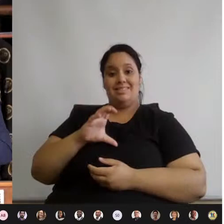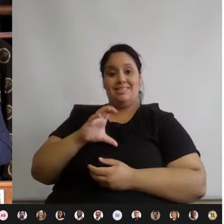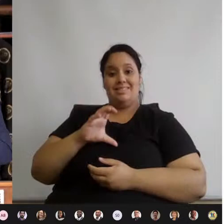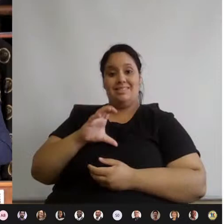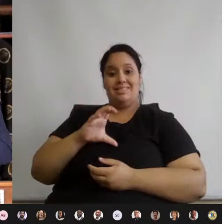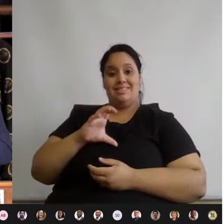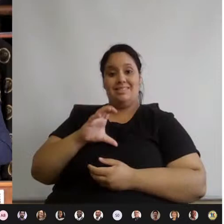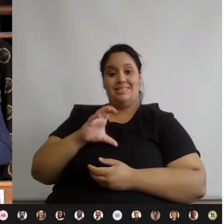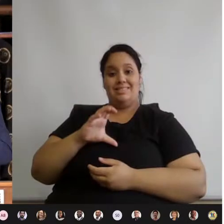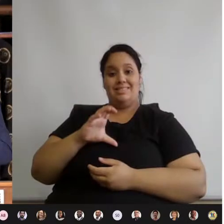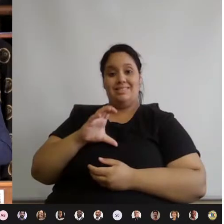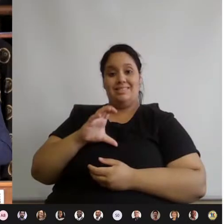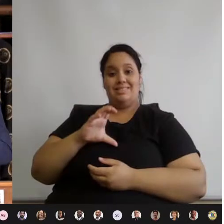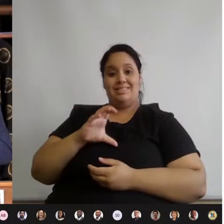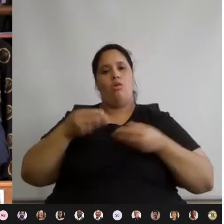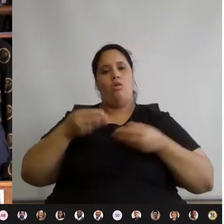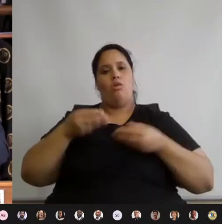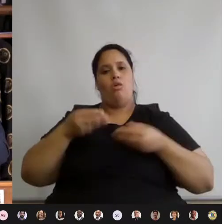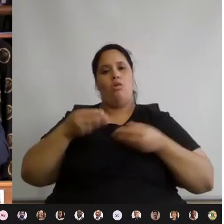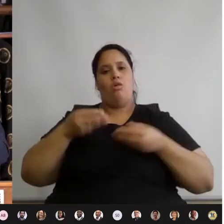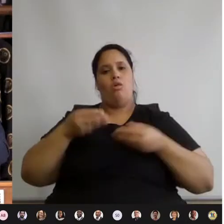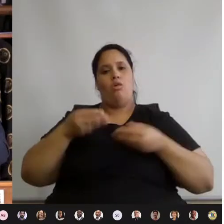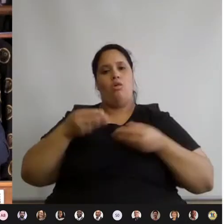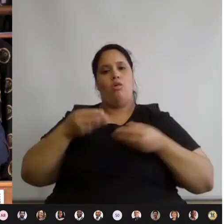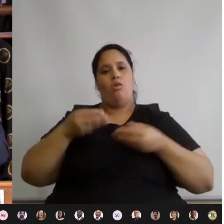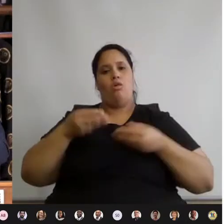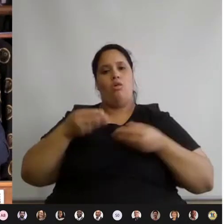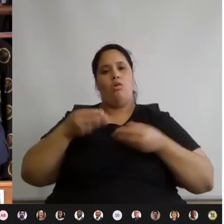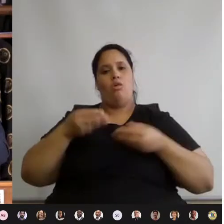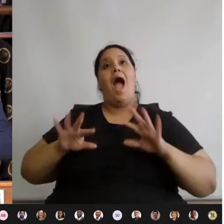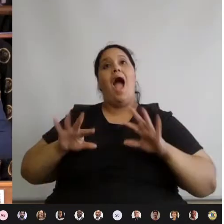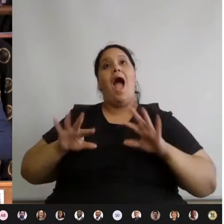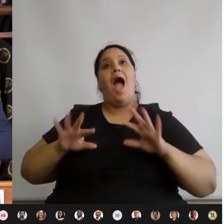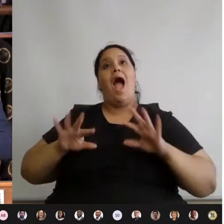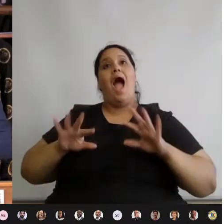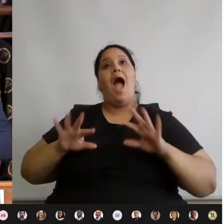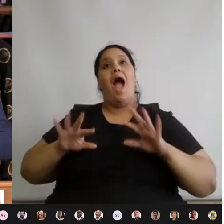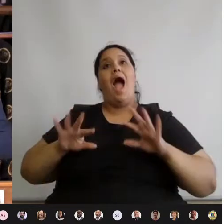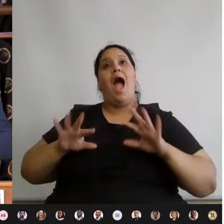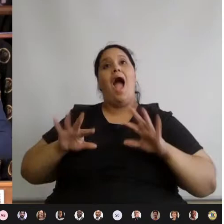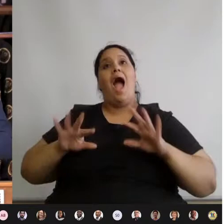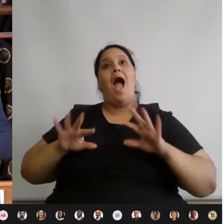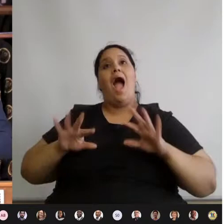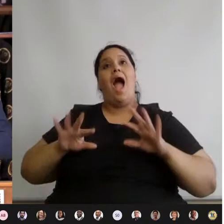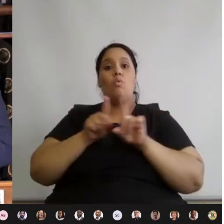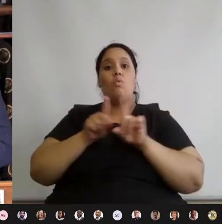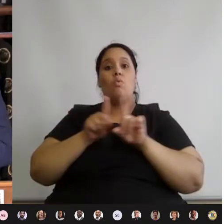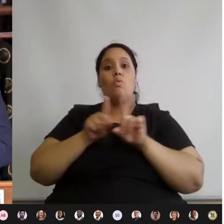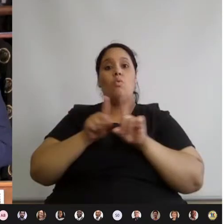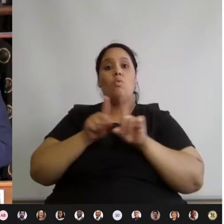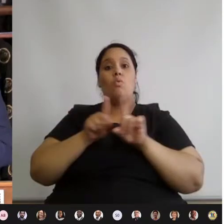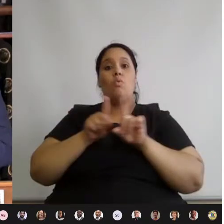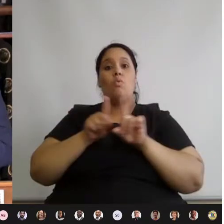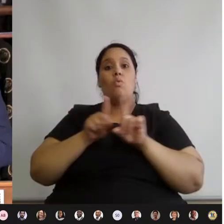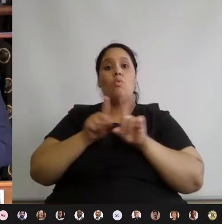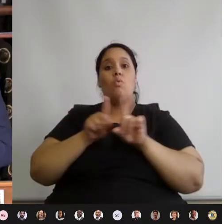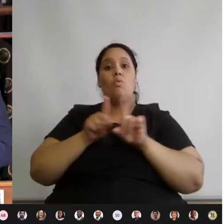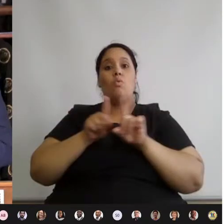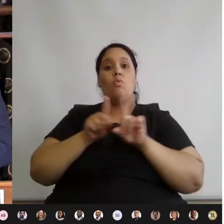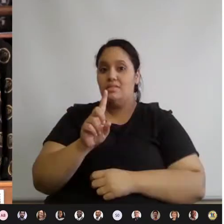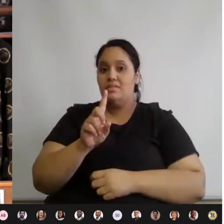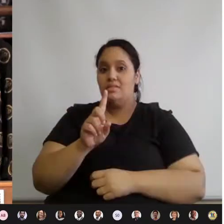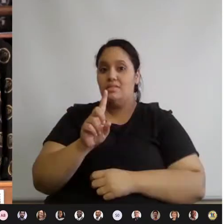corruption, how they have been dealing with it. And the problem is that we